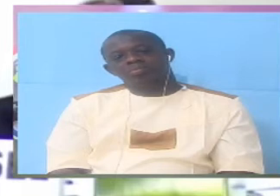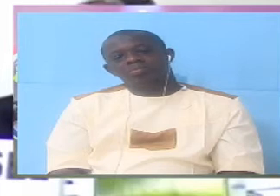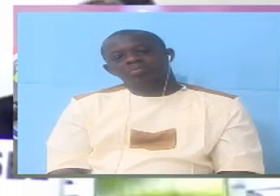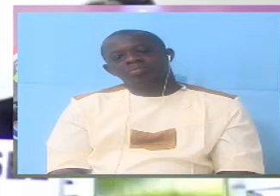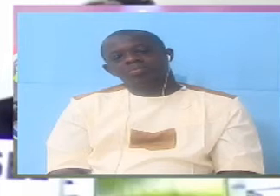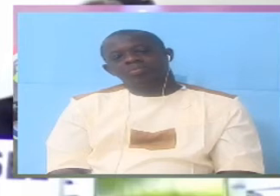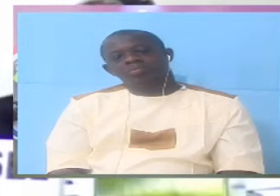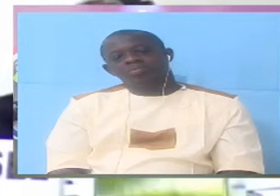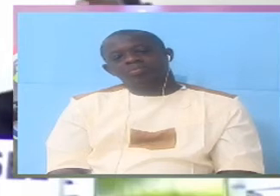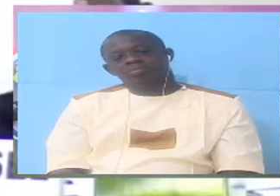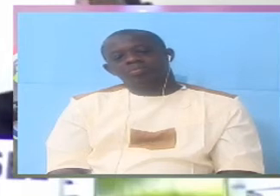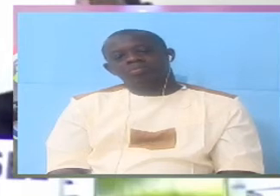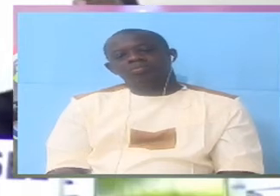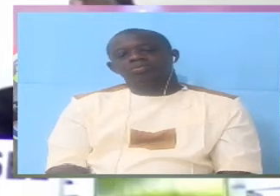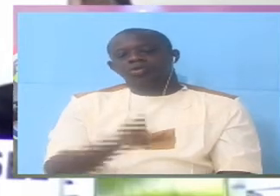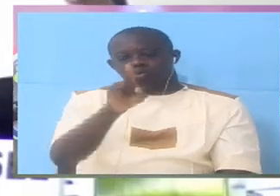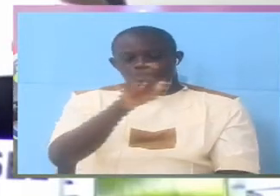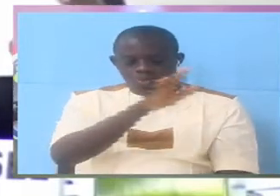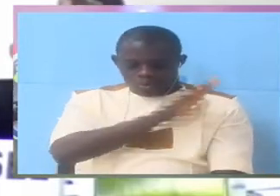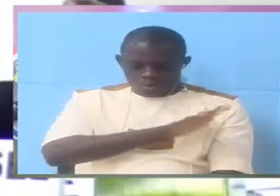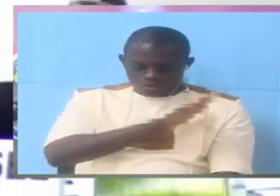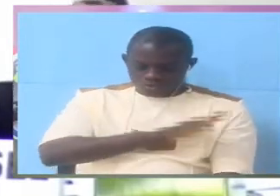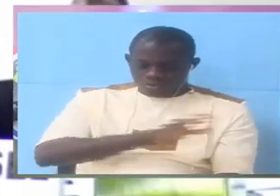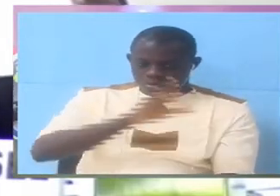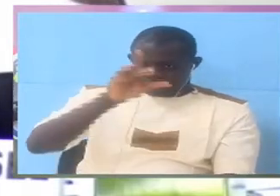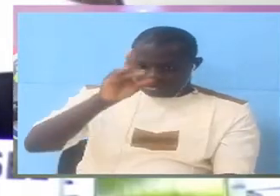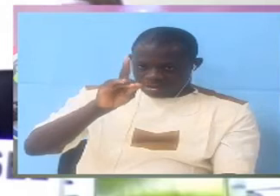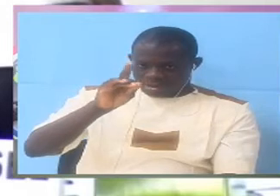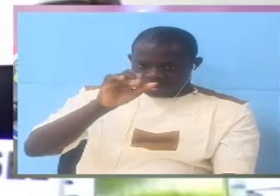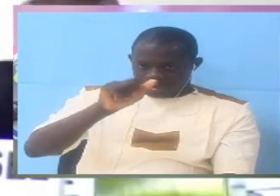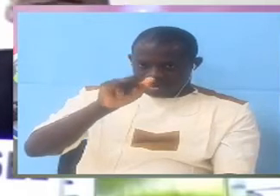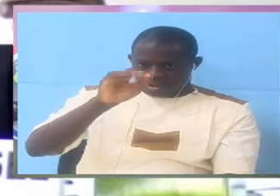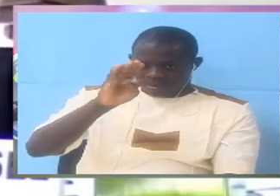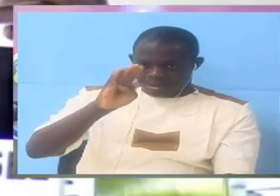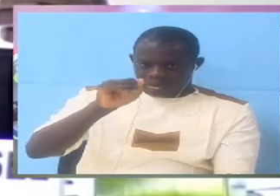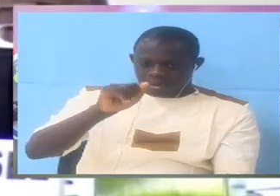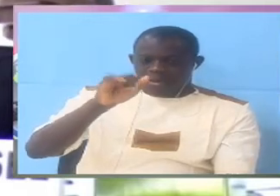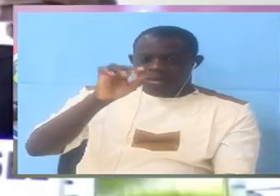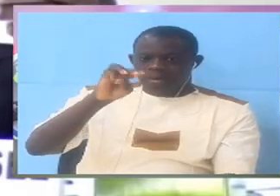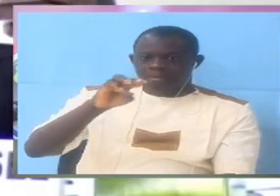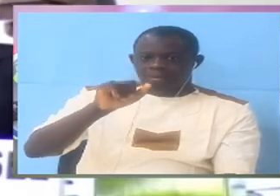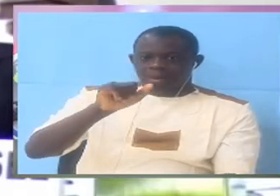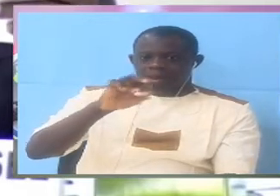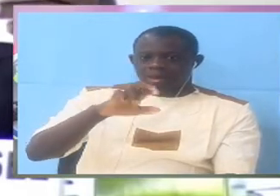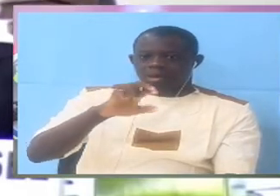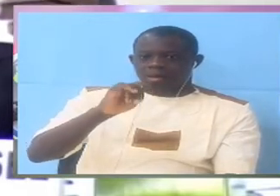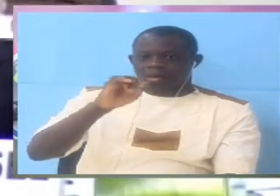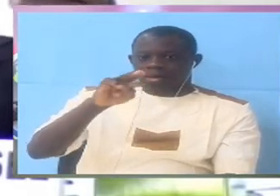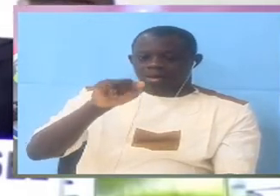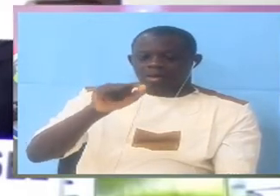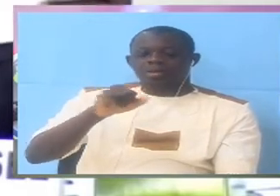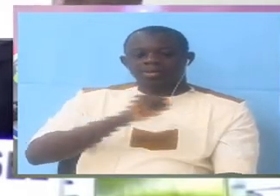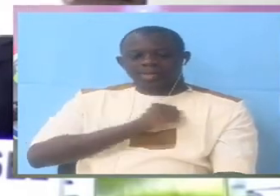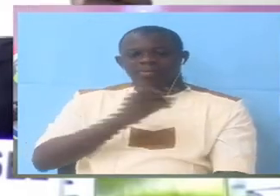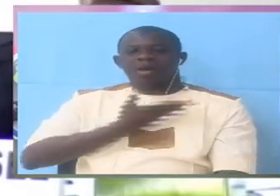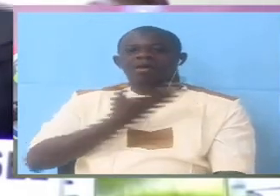You also mentioned Daba Marena. Was he there? Did he participate in the torture? If